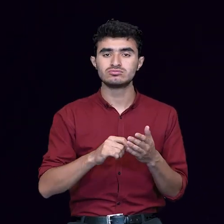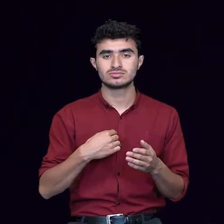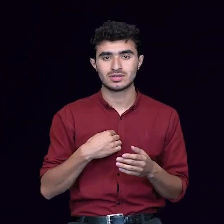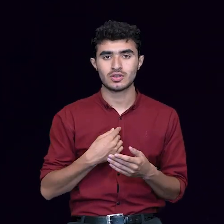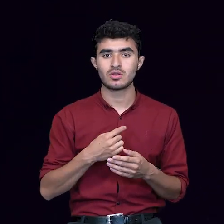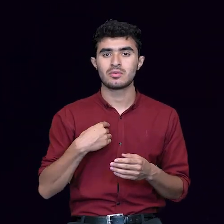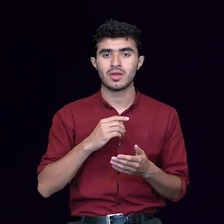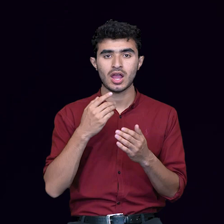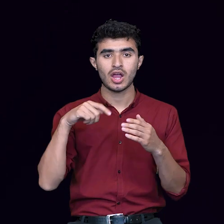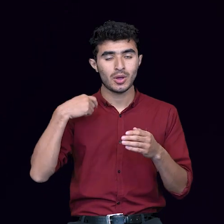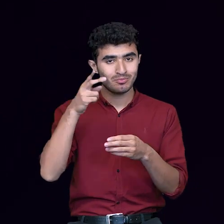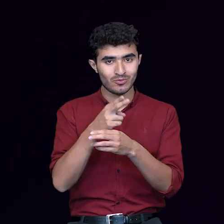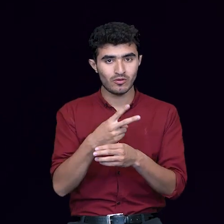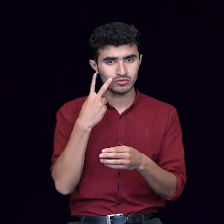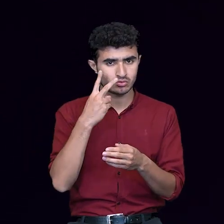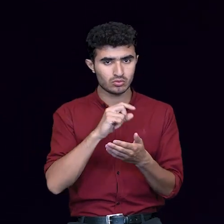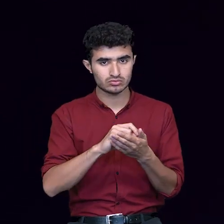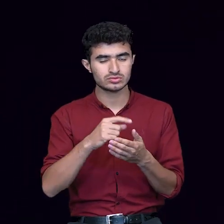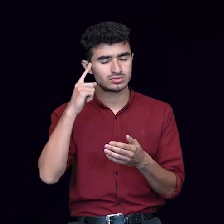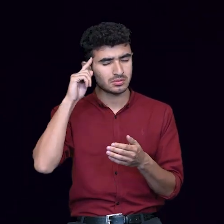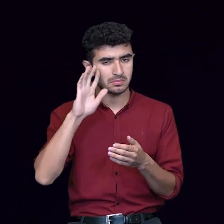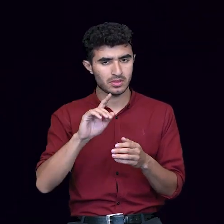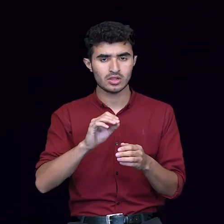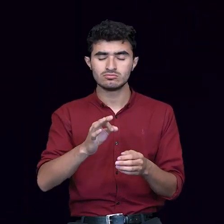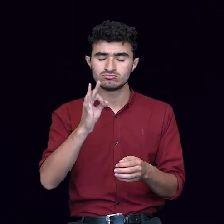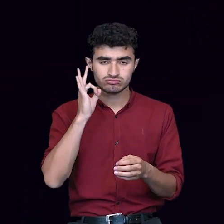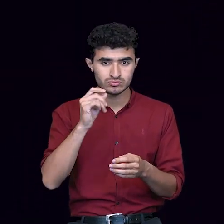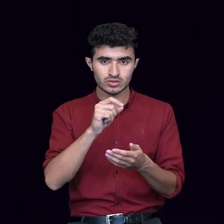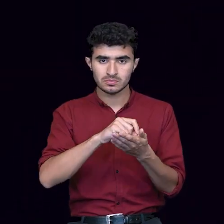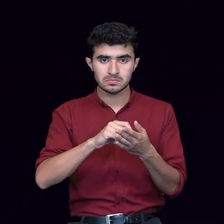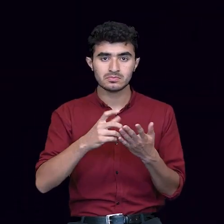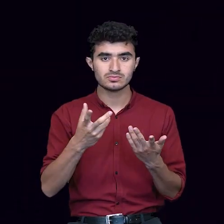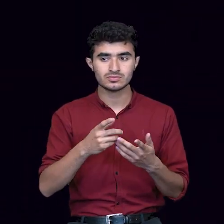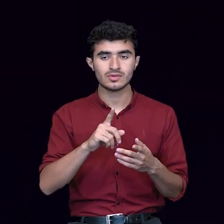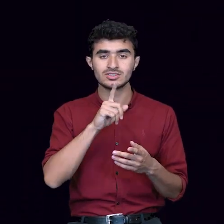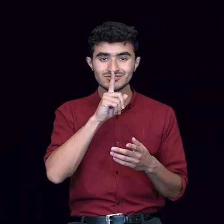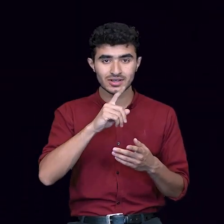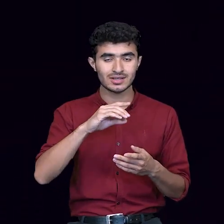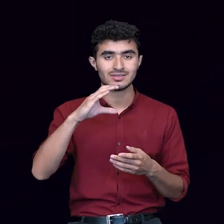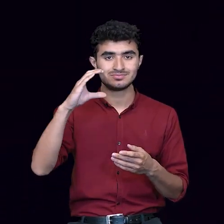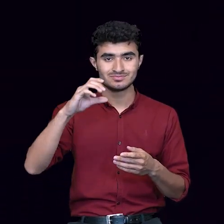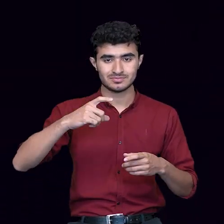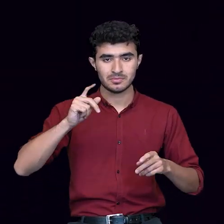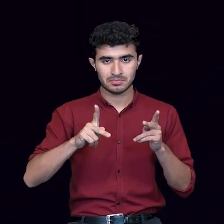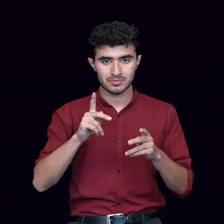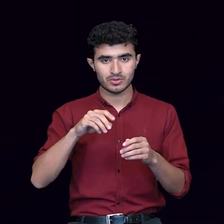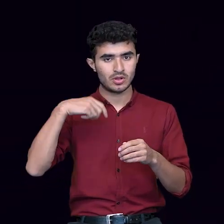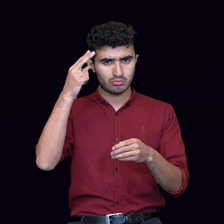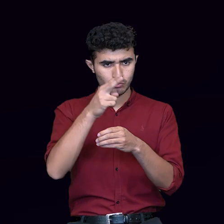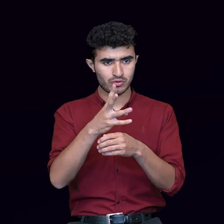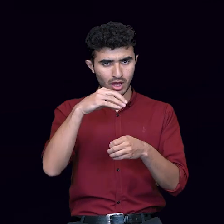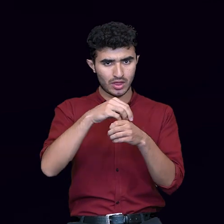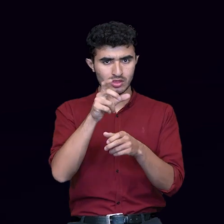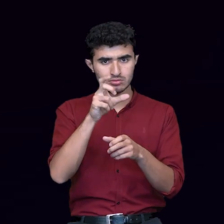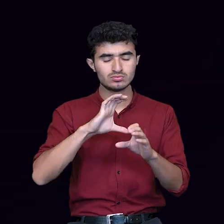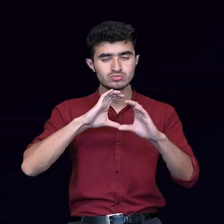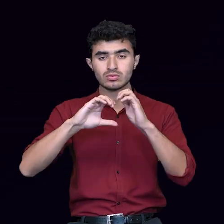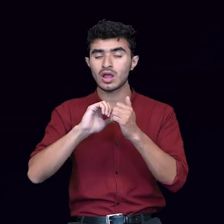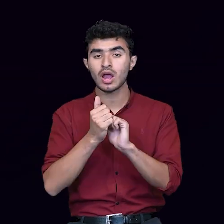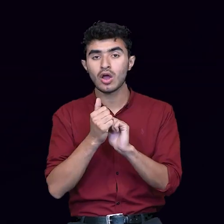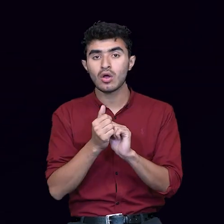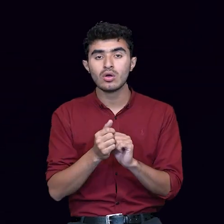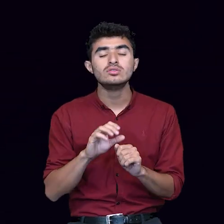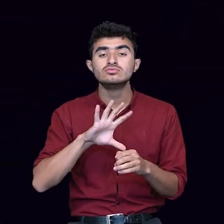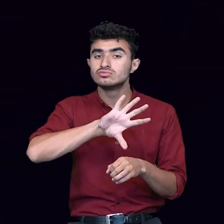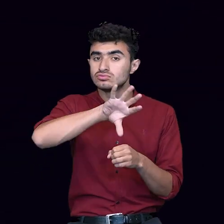and whatnot. So having watched movies, I learned how to write dialogue and how people in real life, how characters should behave, how